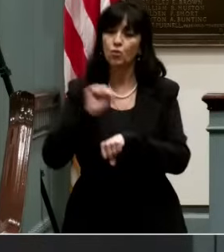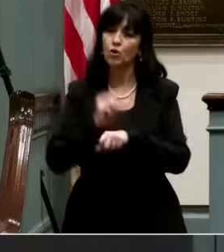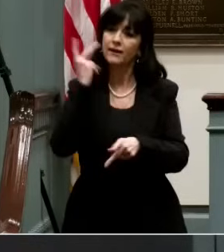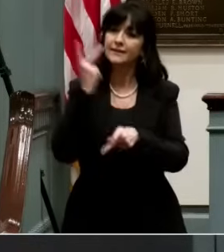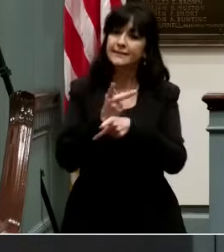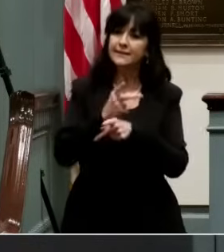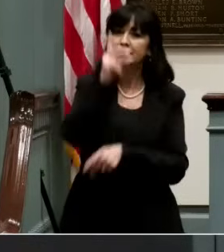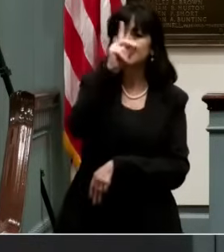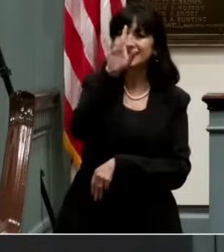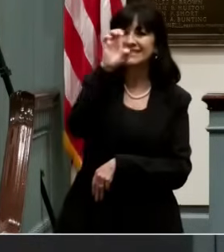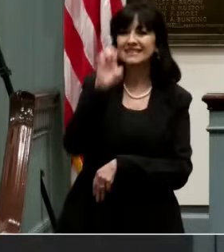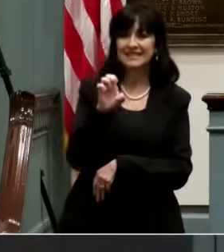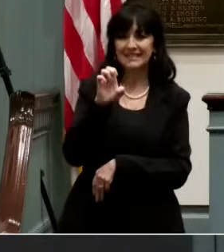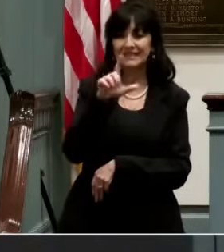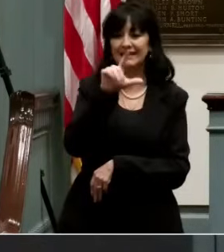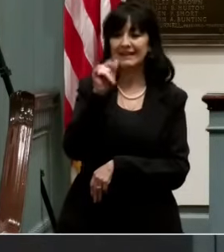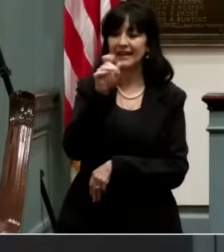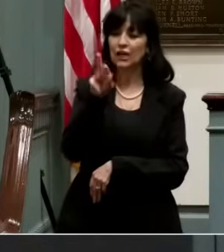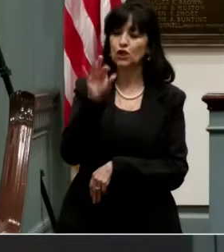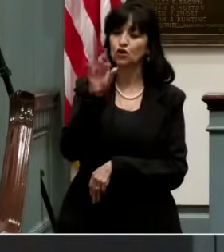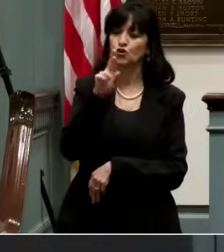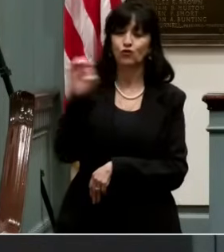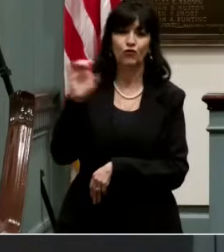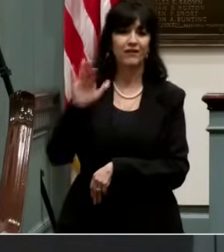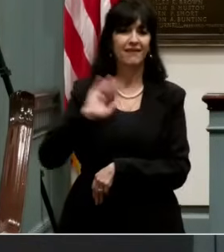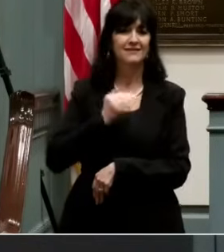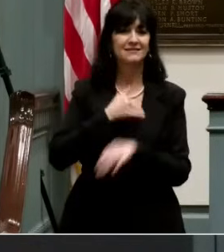DE litter-free. That's our slogan.